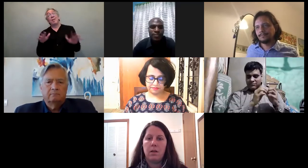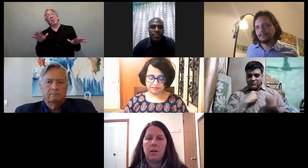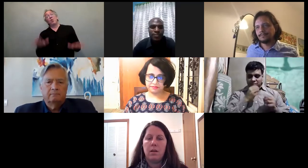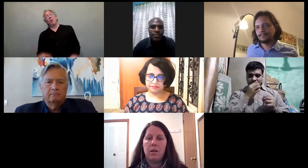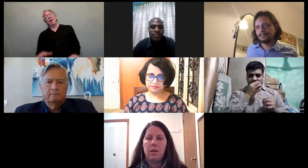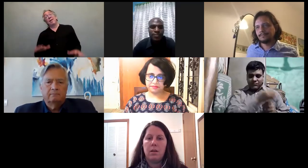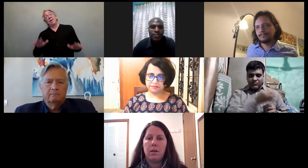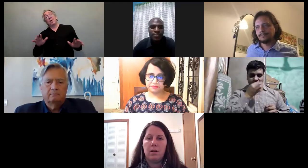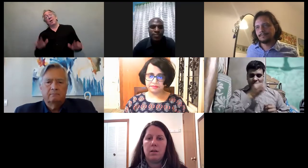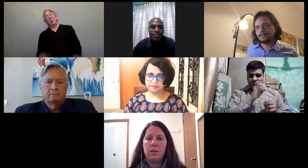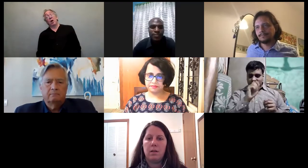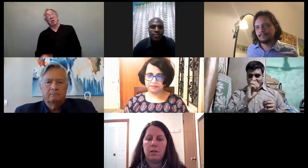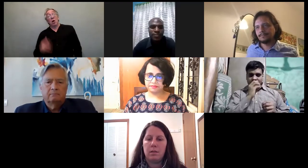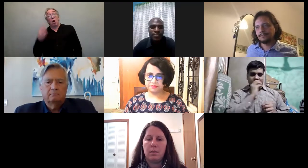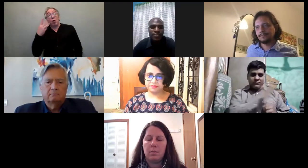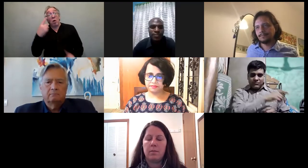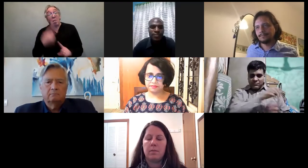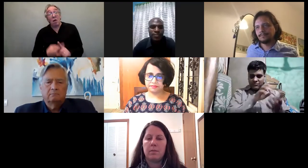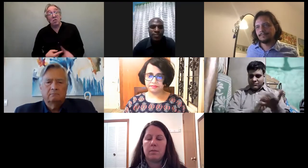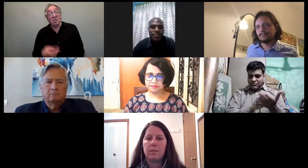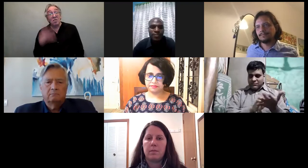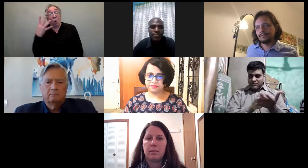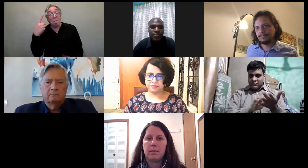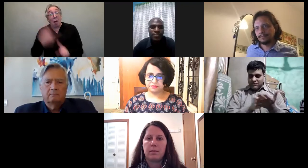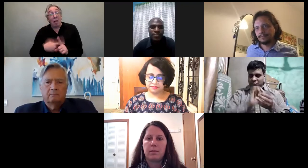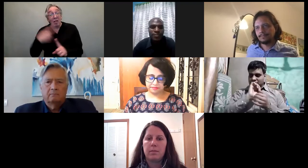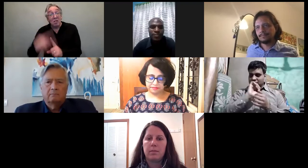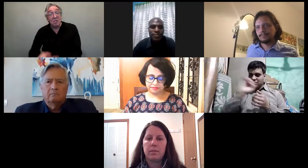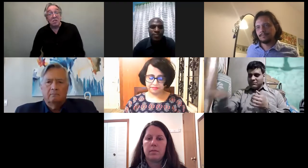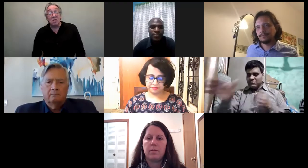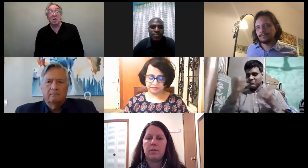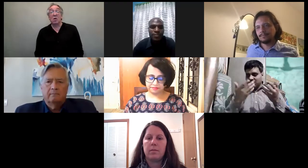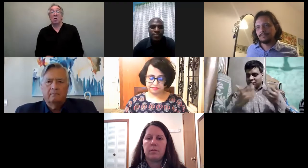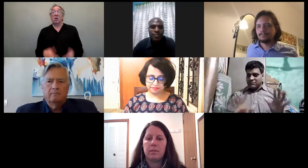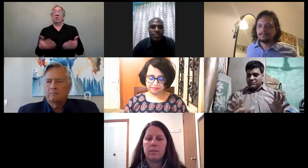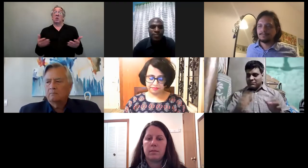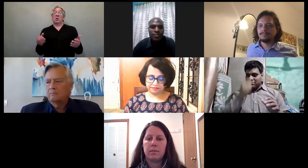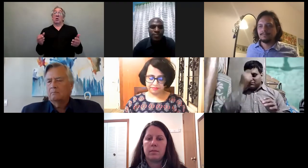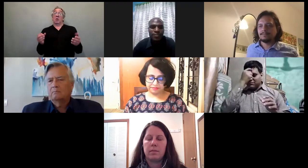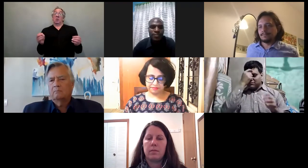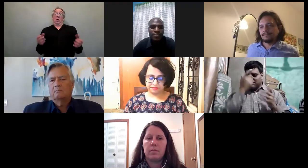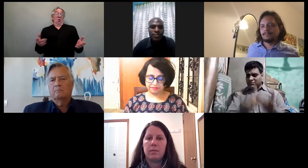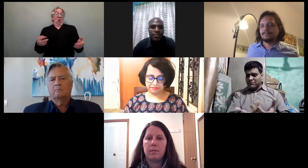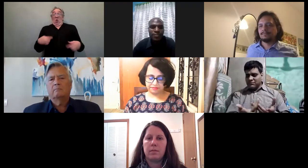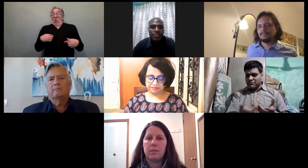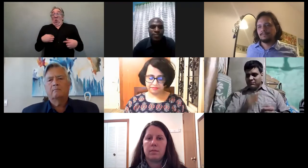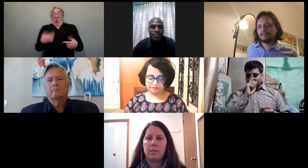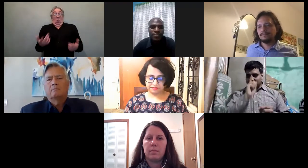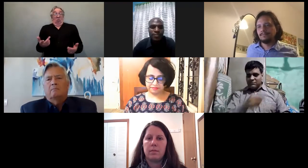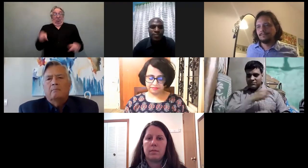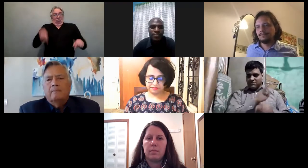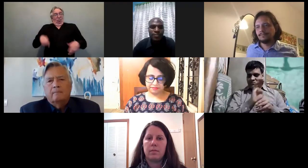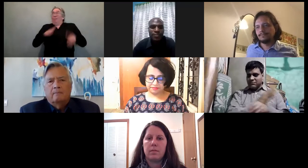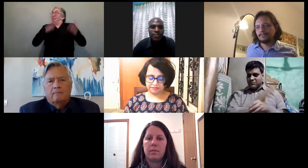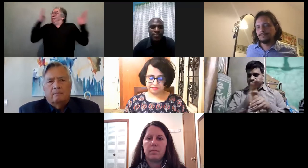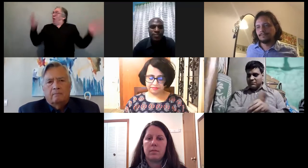So I take the help of my family members, my nephew, and other children here. Whenever I get